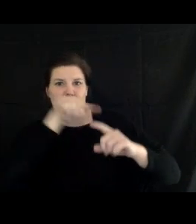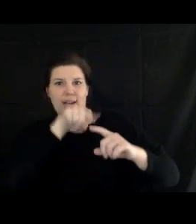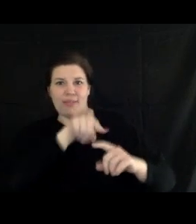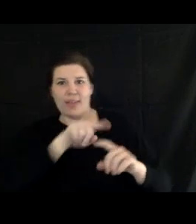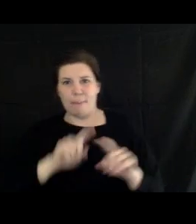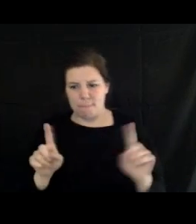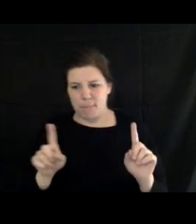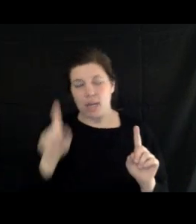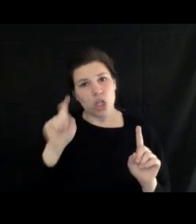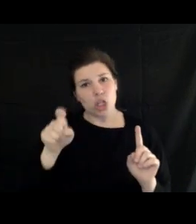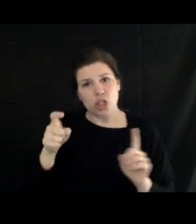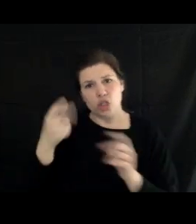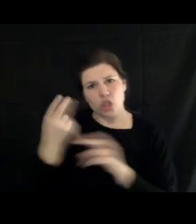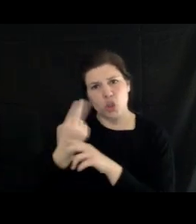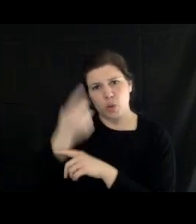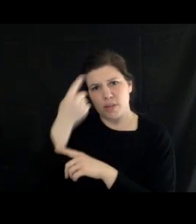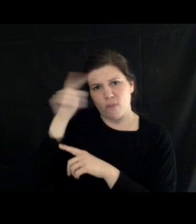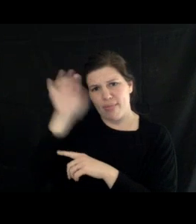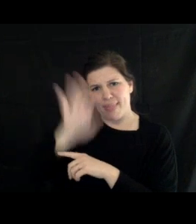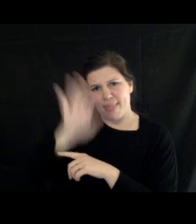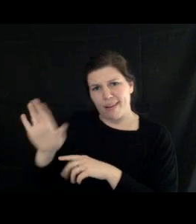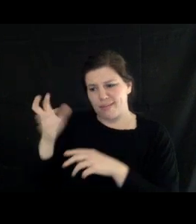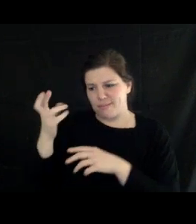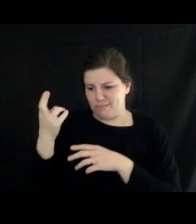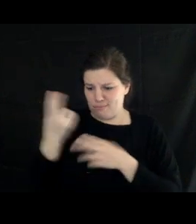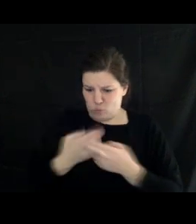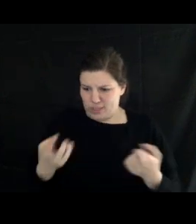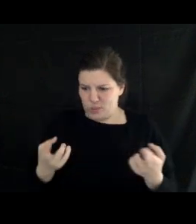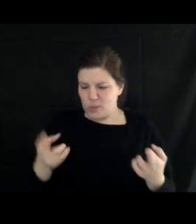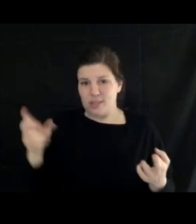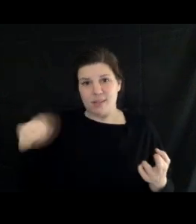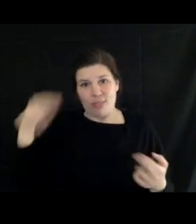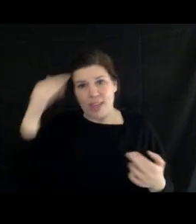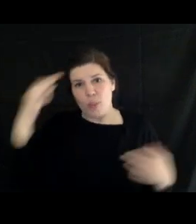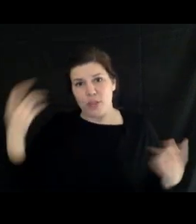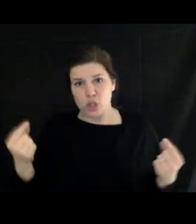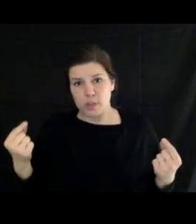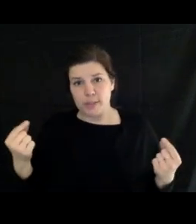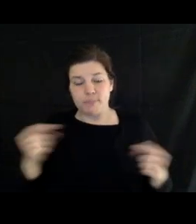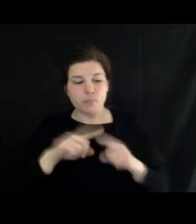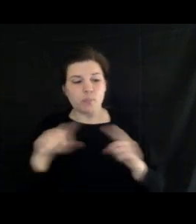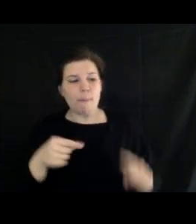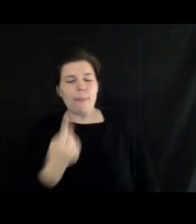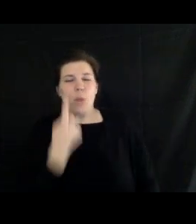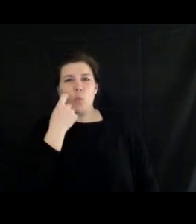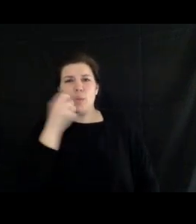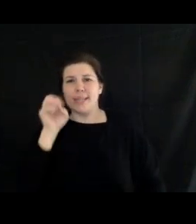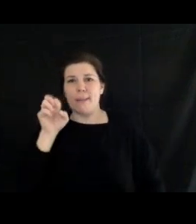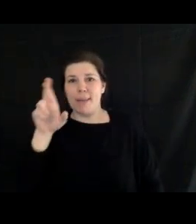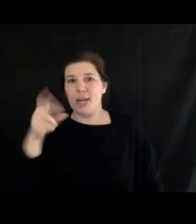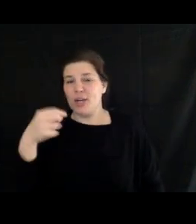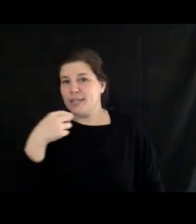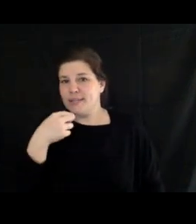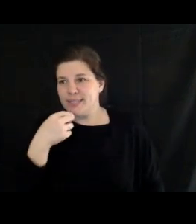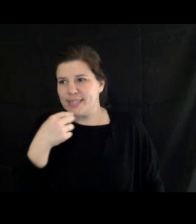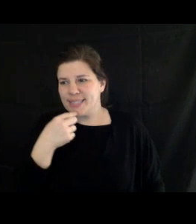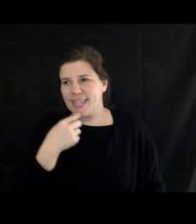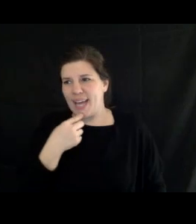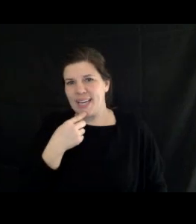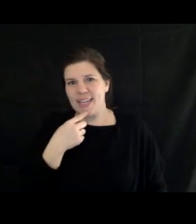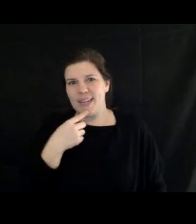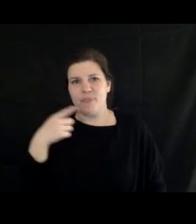When Ms. Kelly was appointed, the mayor said we were making history. Well, you blew it again, Mayor. You don't know our